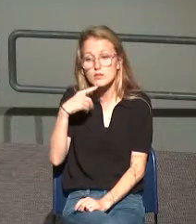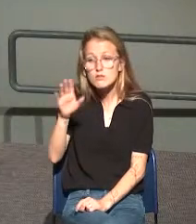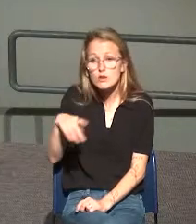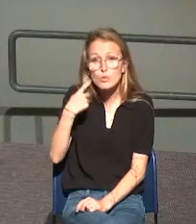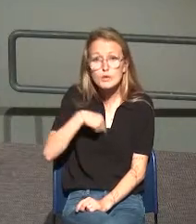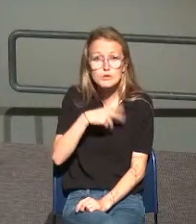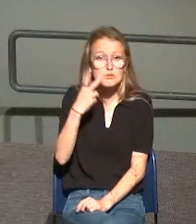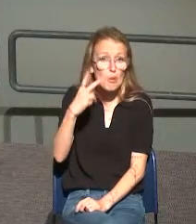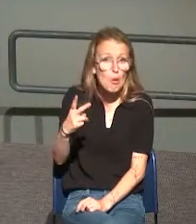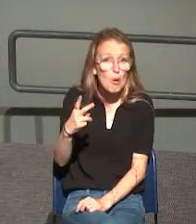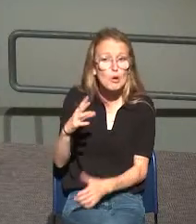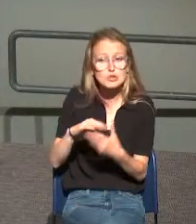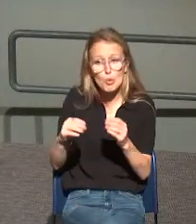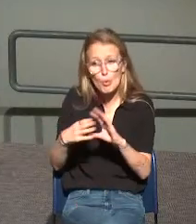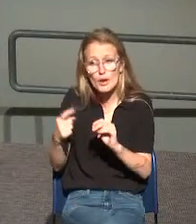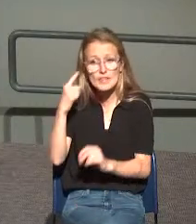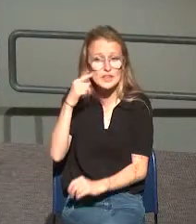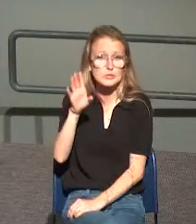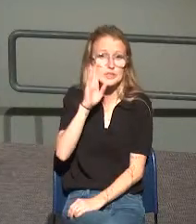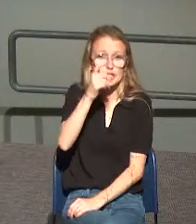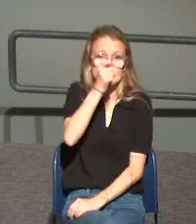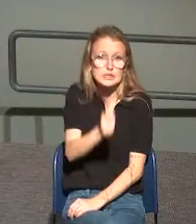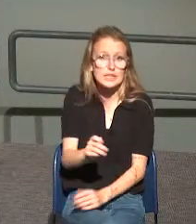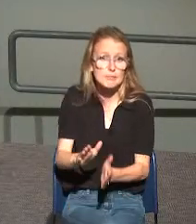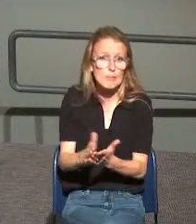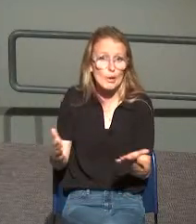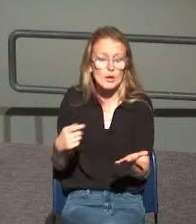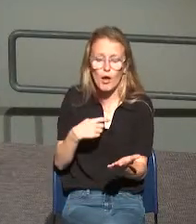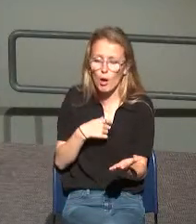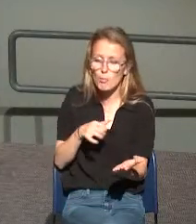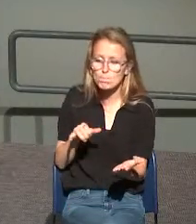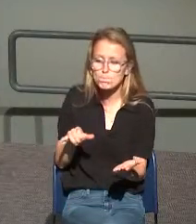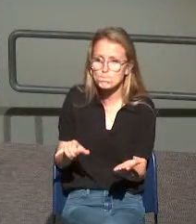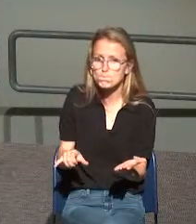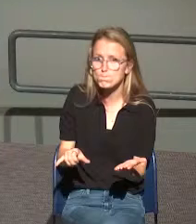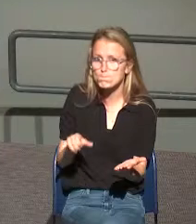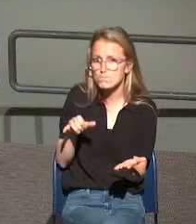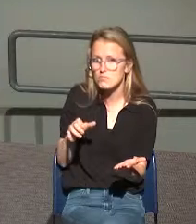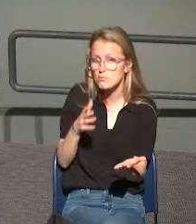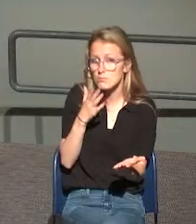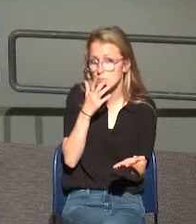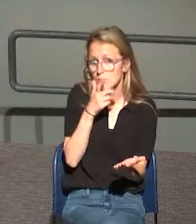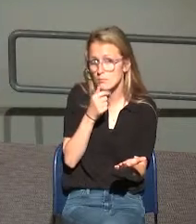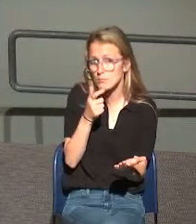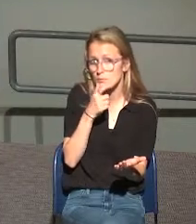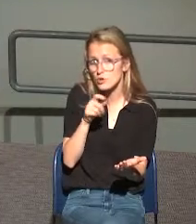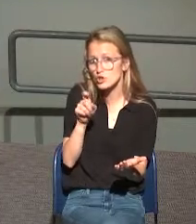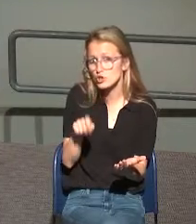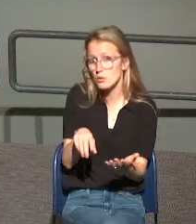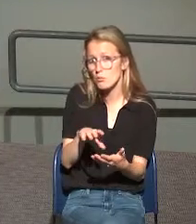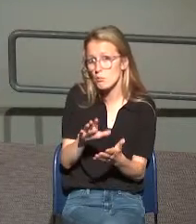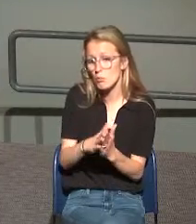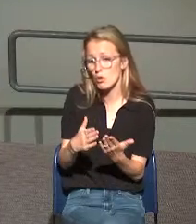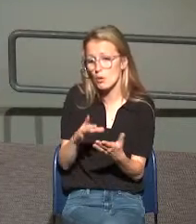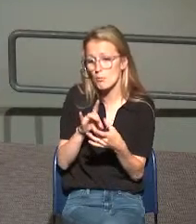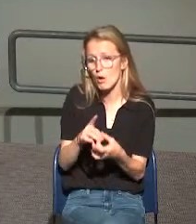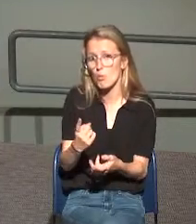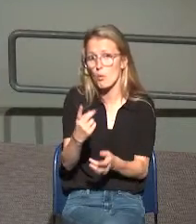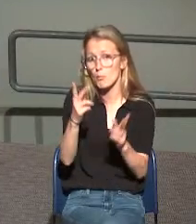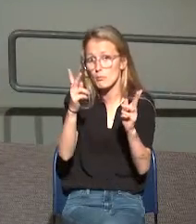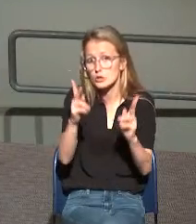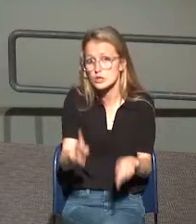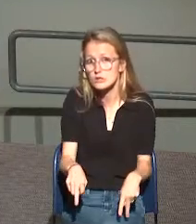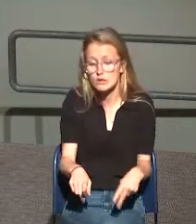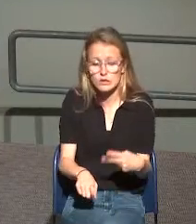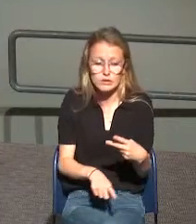make an interesting book, what do you think? So then the question became, should it be a book about one person or should it be